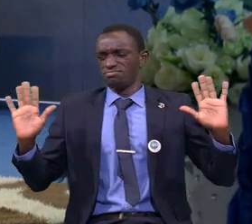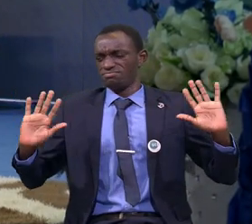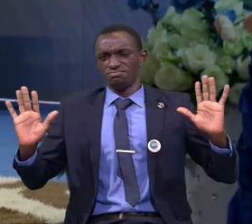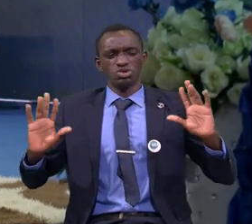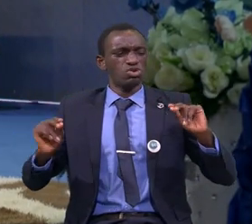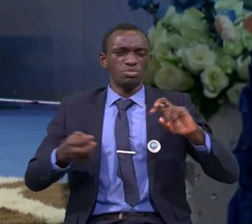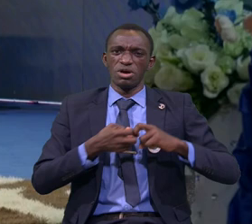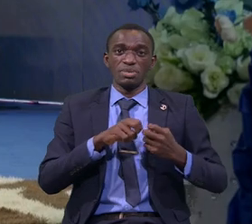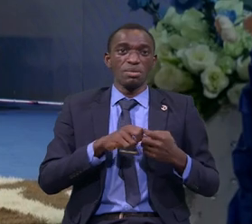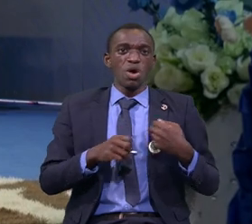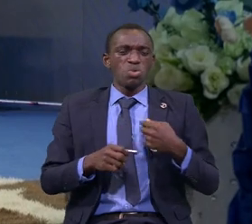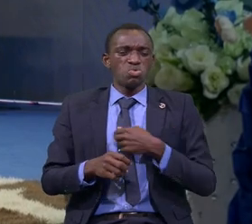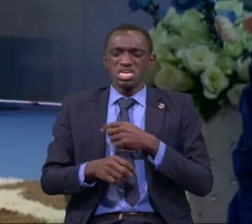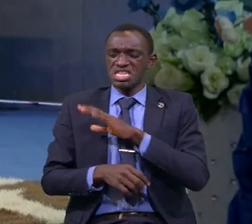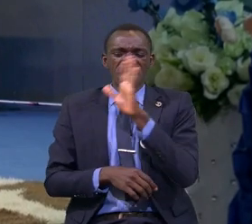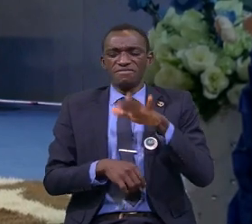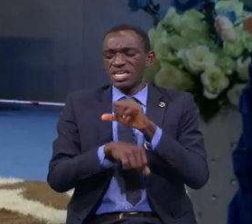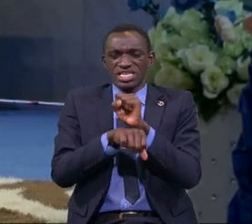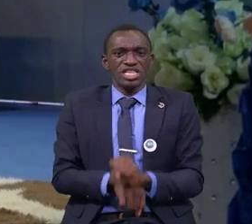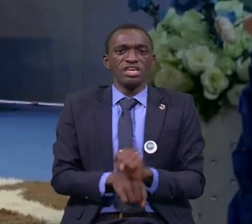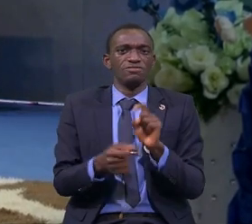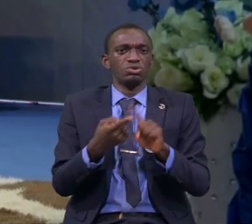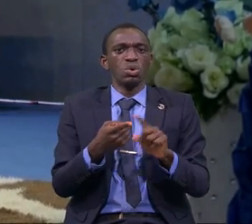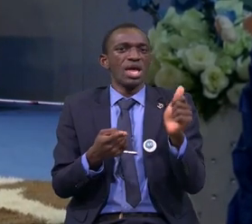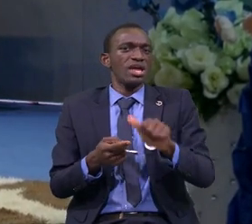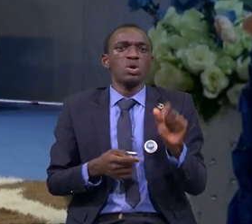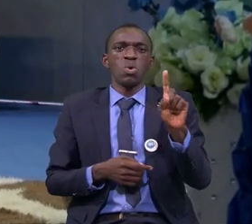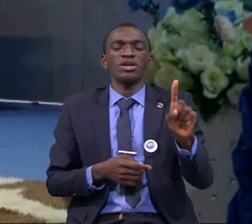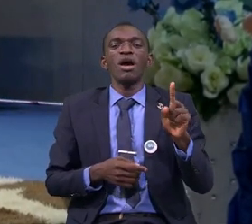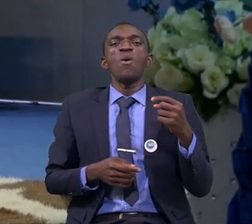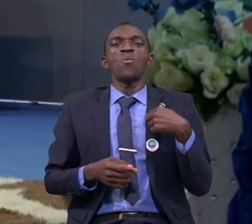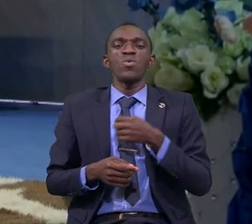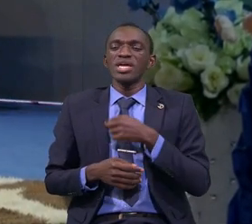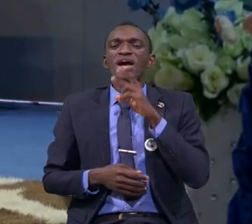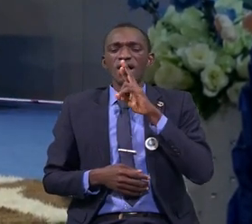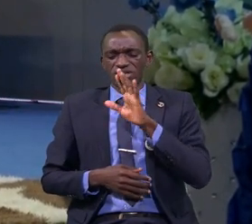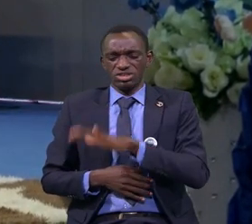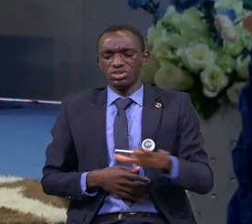been slave to anybody. We're the children of Abraham.